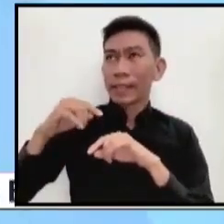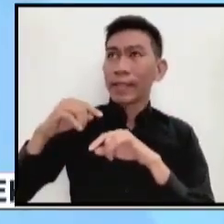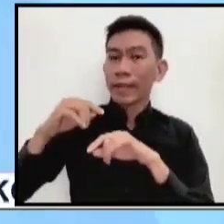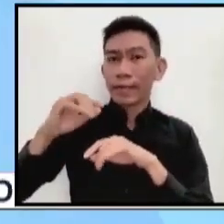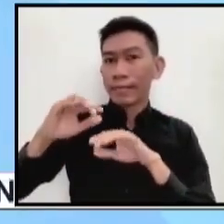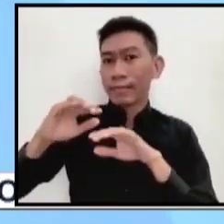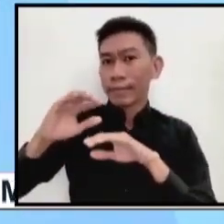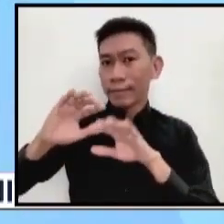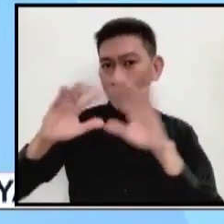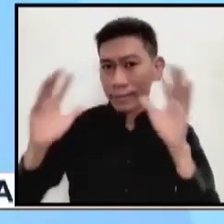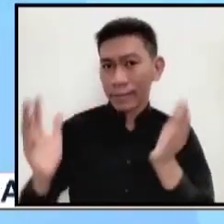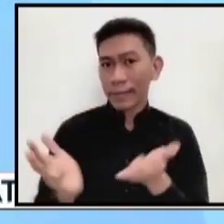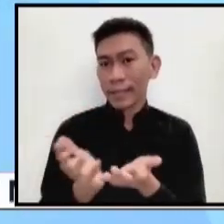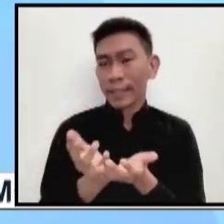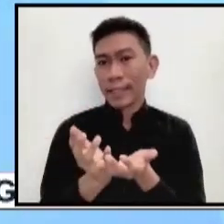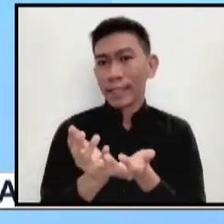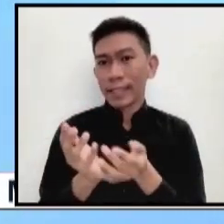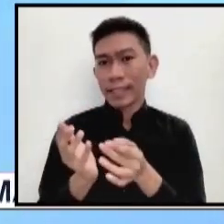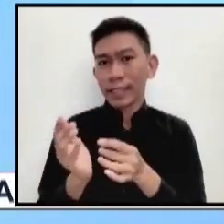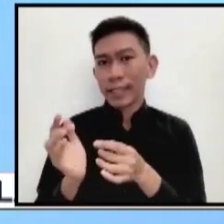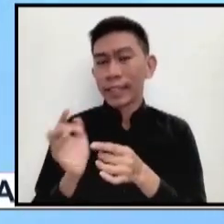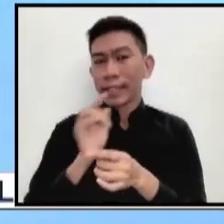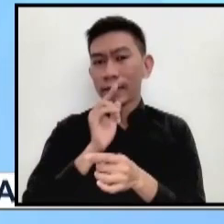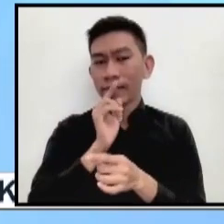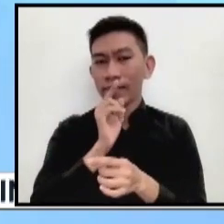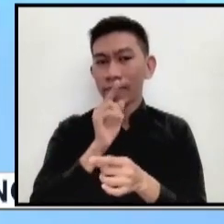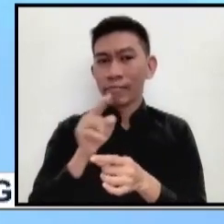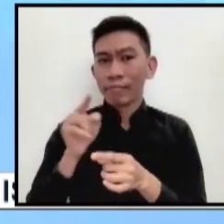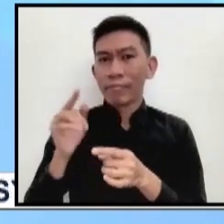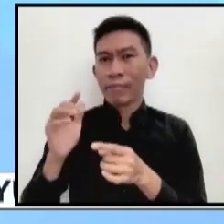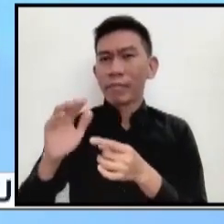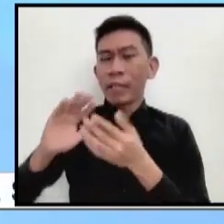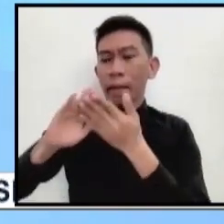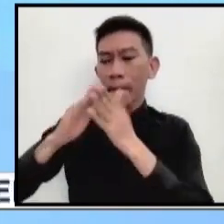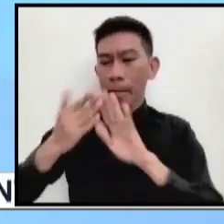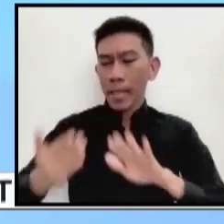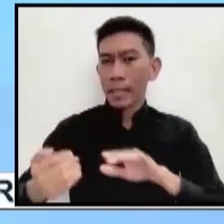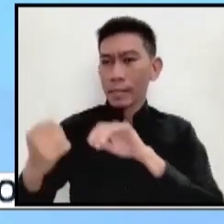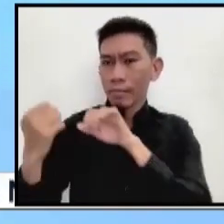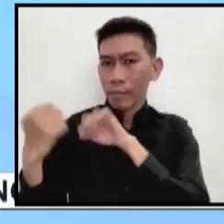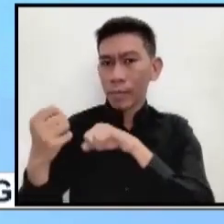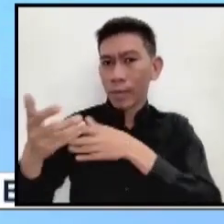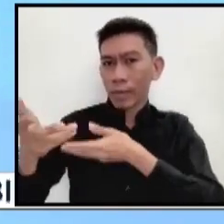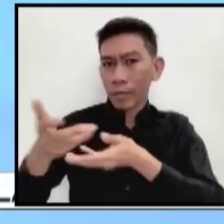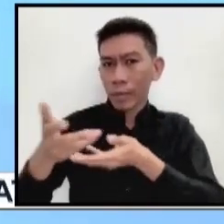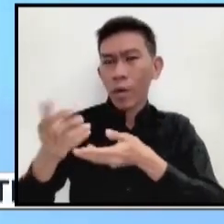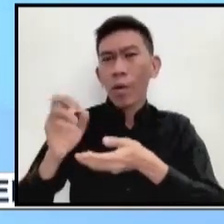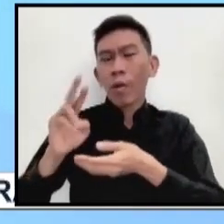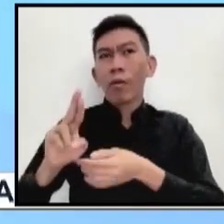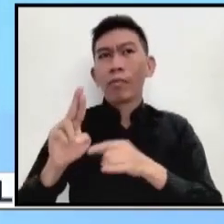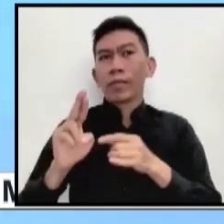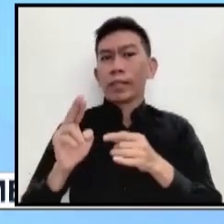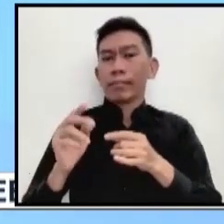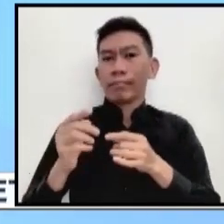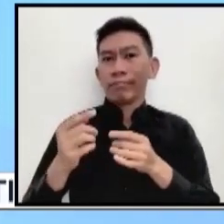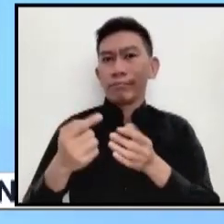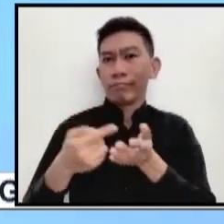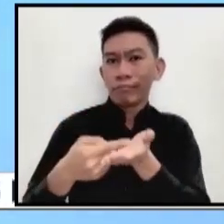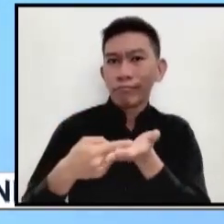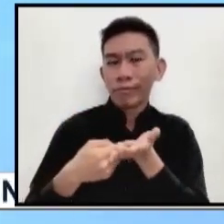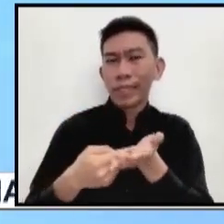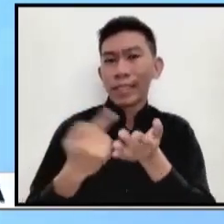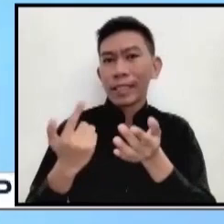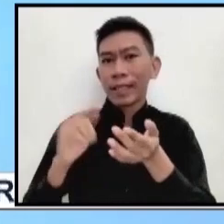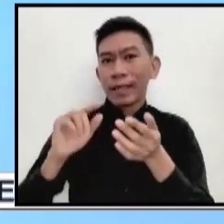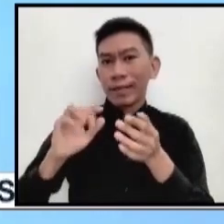mga conciliatory actions within the family, being forgiving, all of